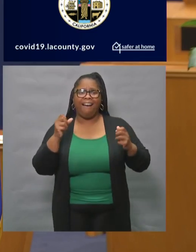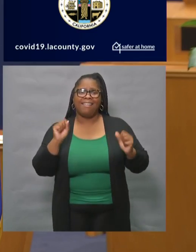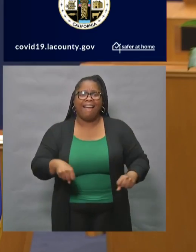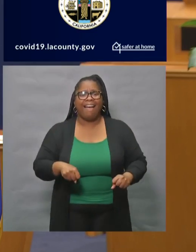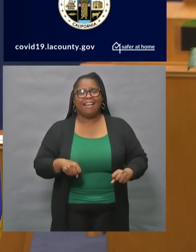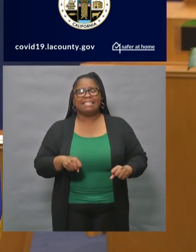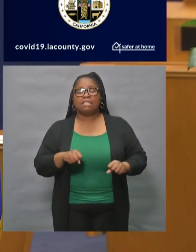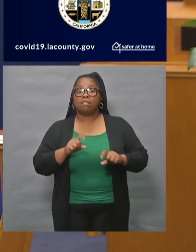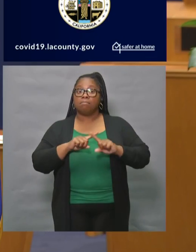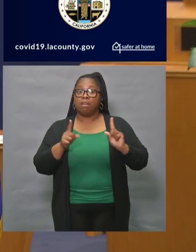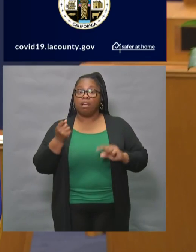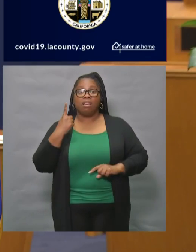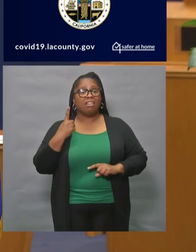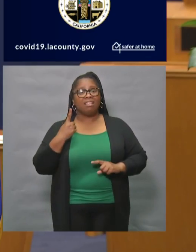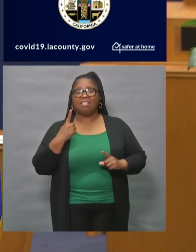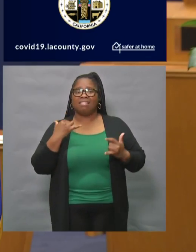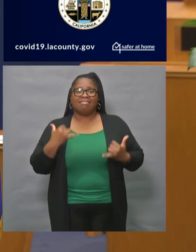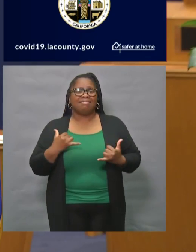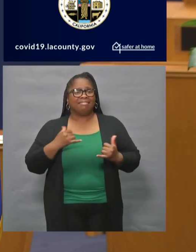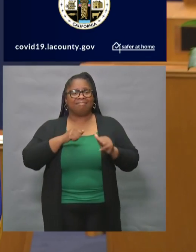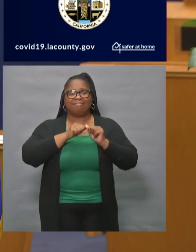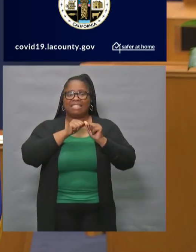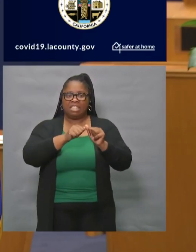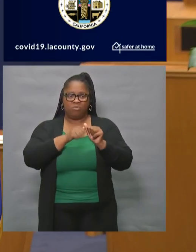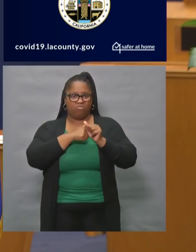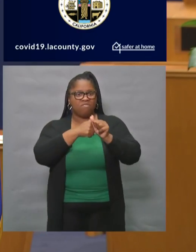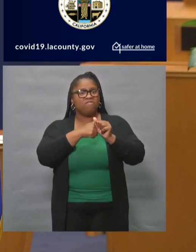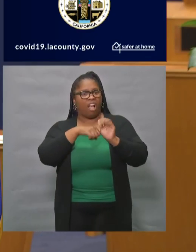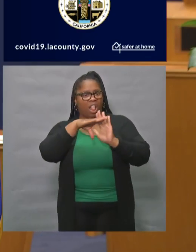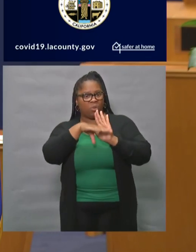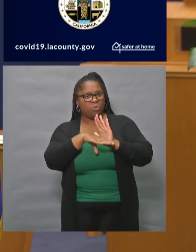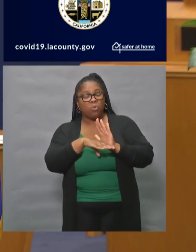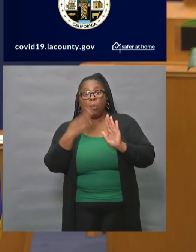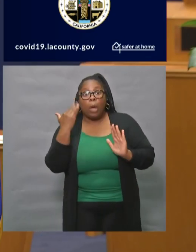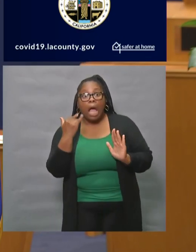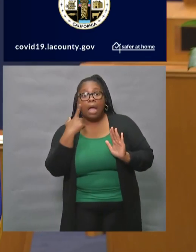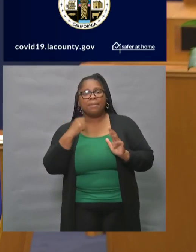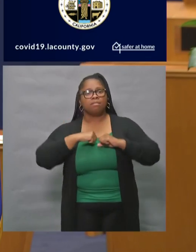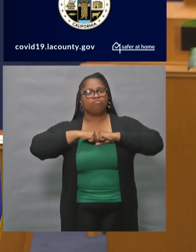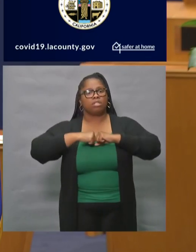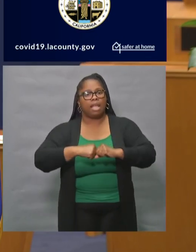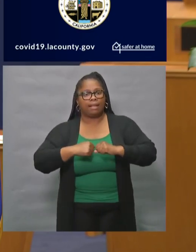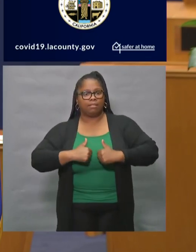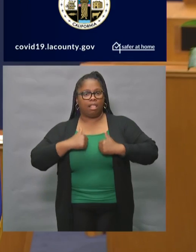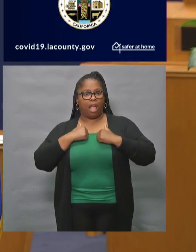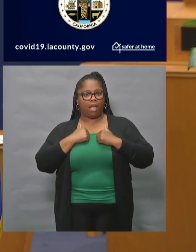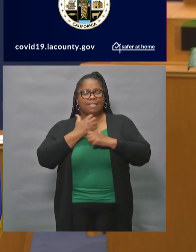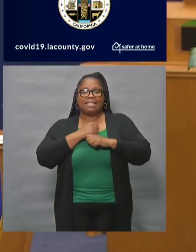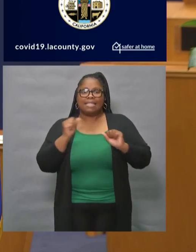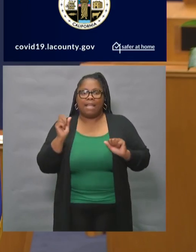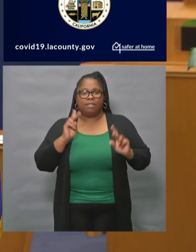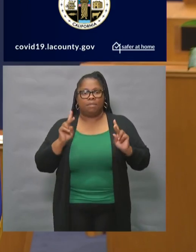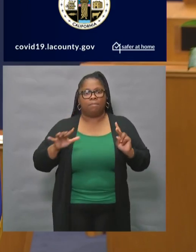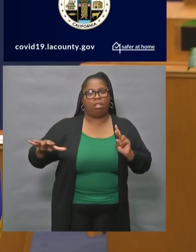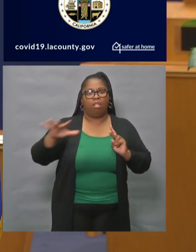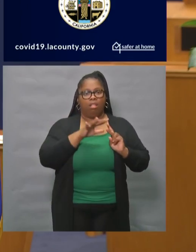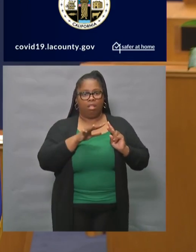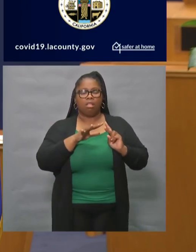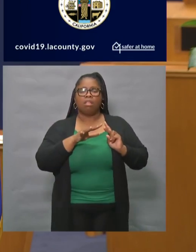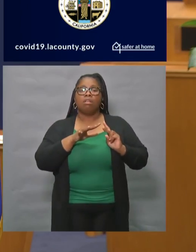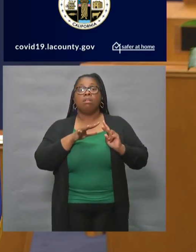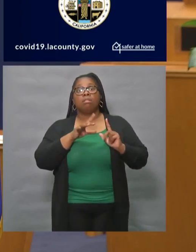your actions have saved lives and are protecting the lives and health of those around you and those you love. This will end,